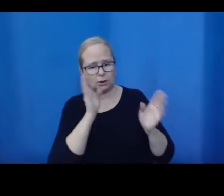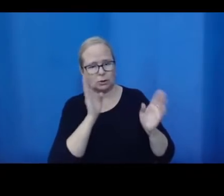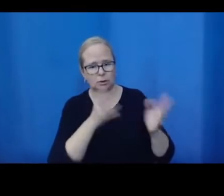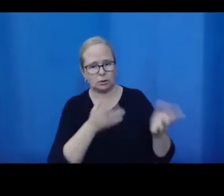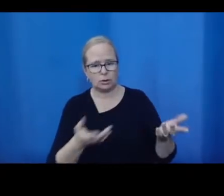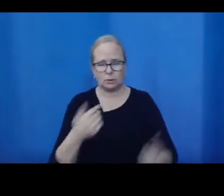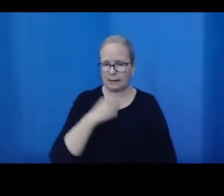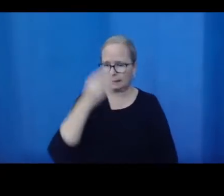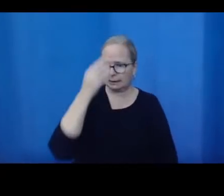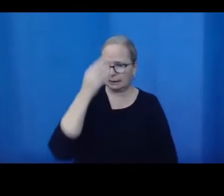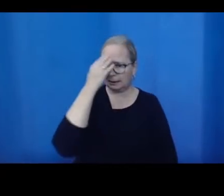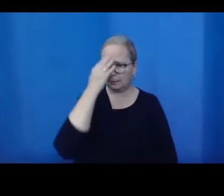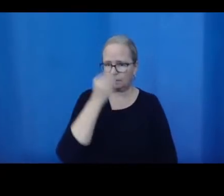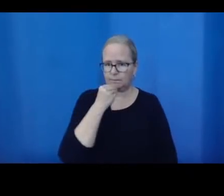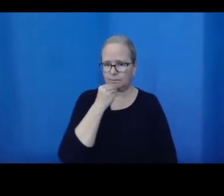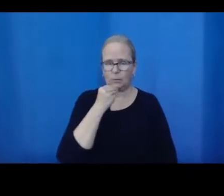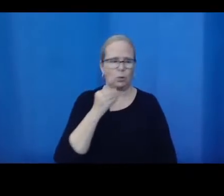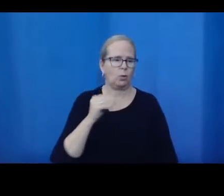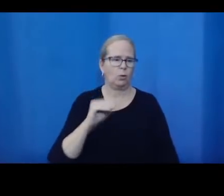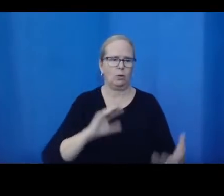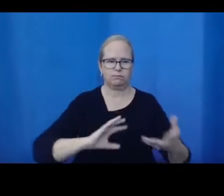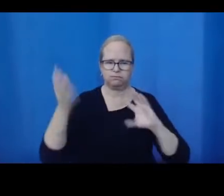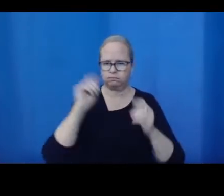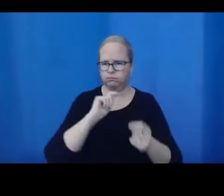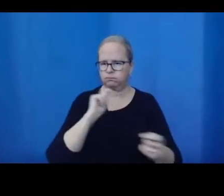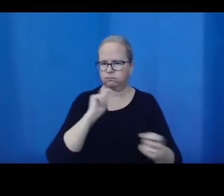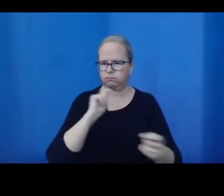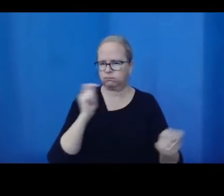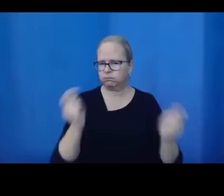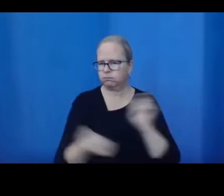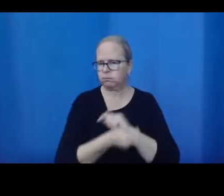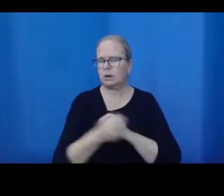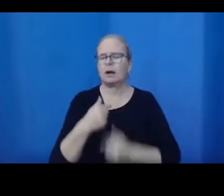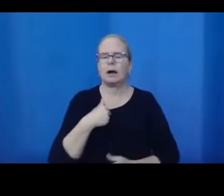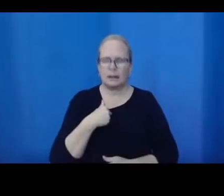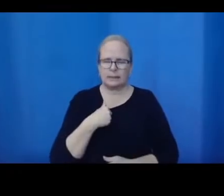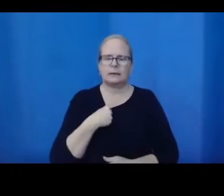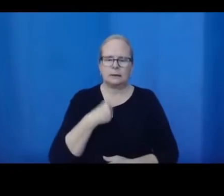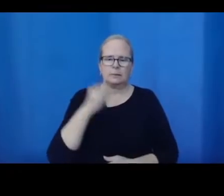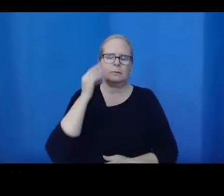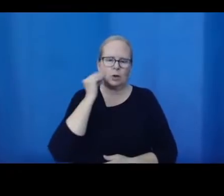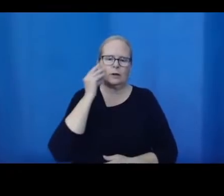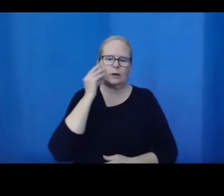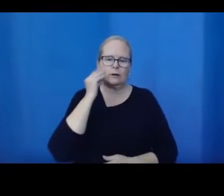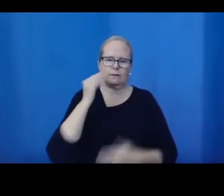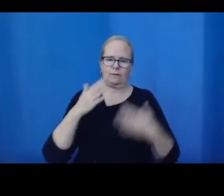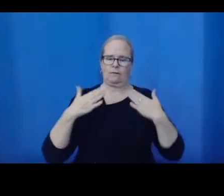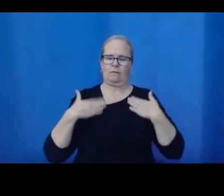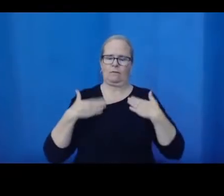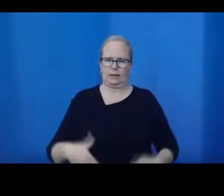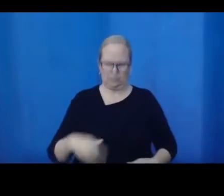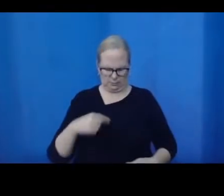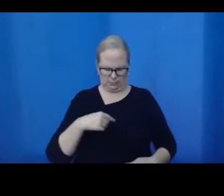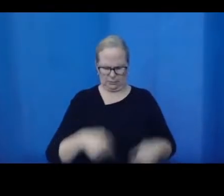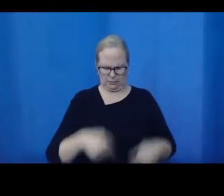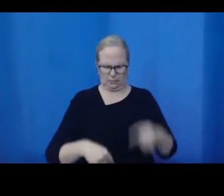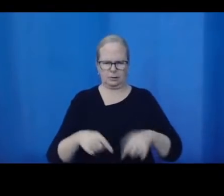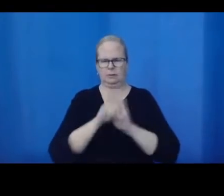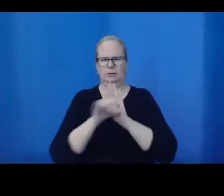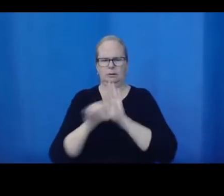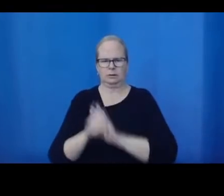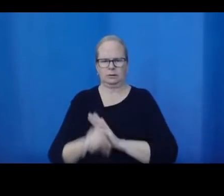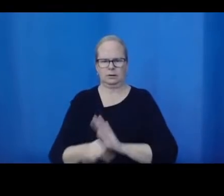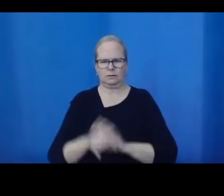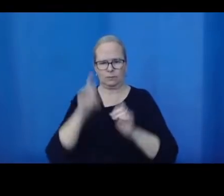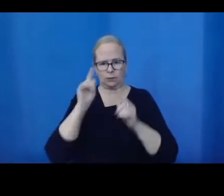So I'm prone to numbness in my fingers and tingling in my arms and heart palpitations and things like